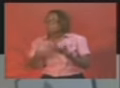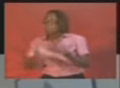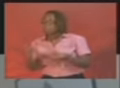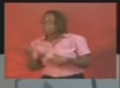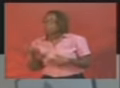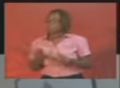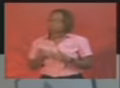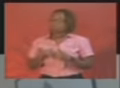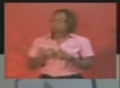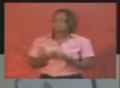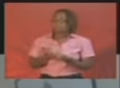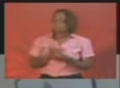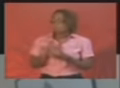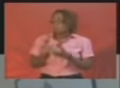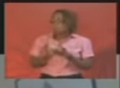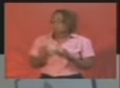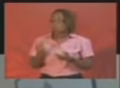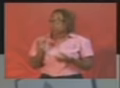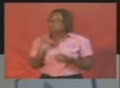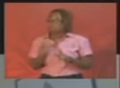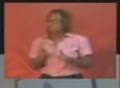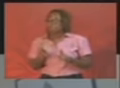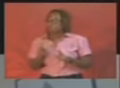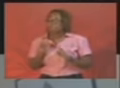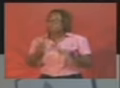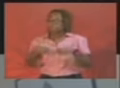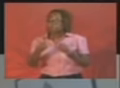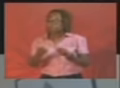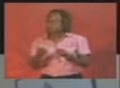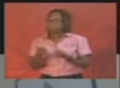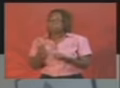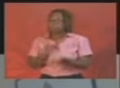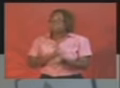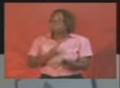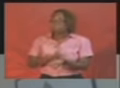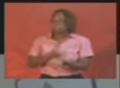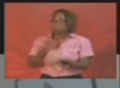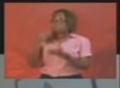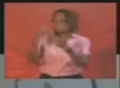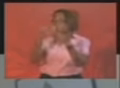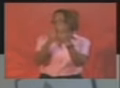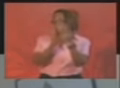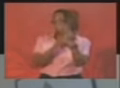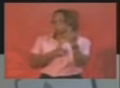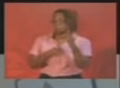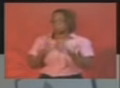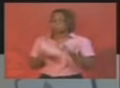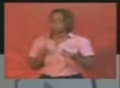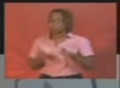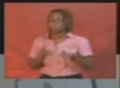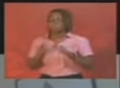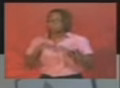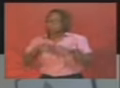they get their vaccines? If we could get just some idea about the details of the process itself, how that would be rolled out. That's my